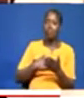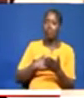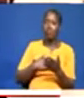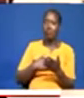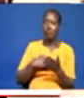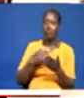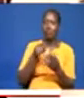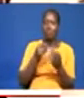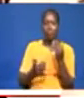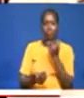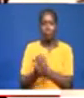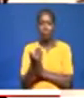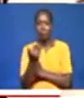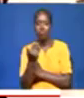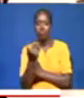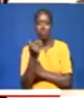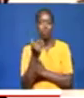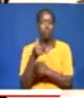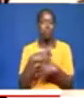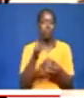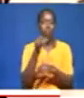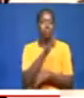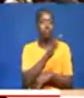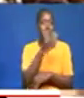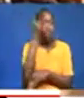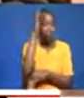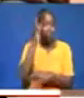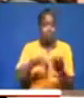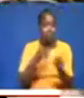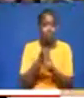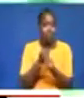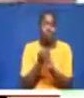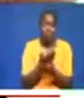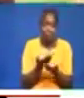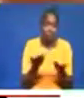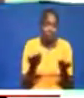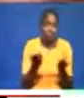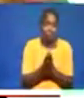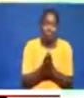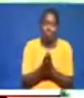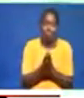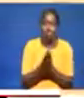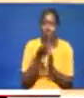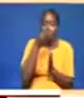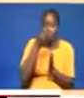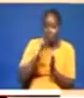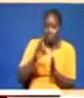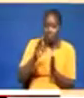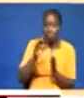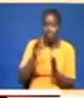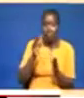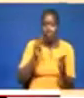in the morning, leave in the evening, and nobody knows what you're doing there. And in Kitui, residents of Mutha